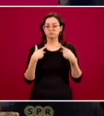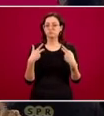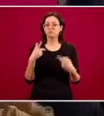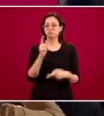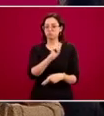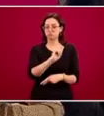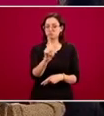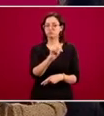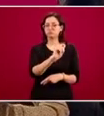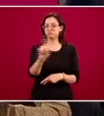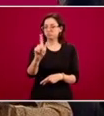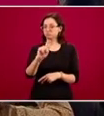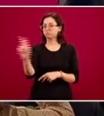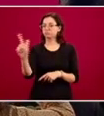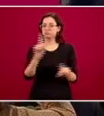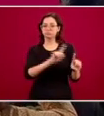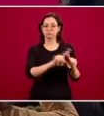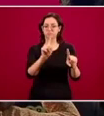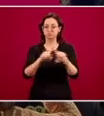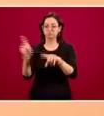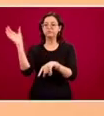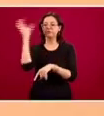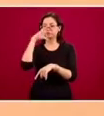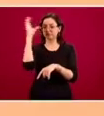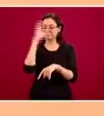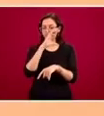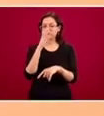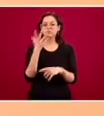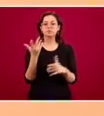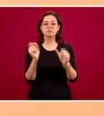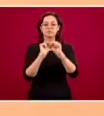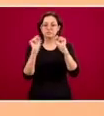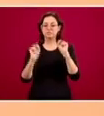trained professionals who are